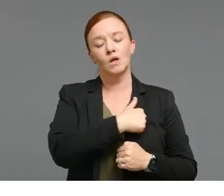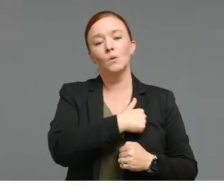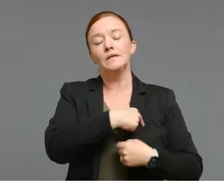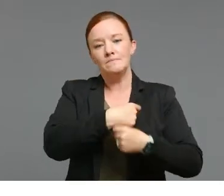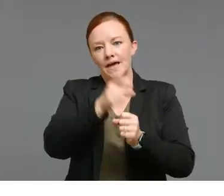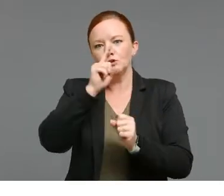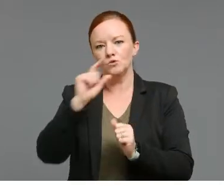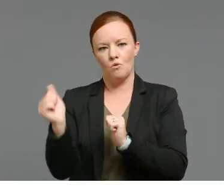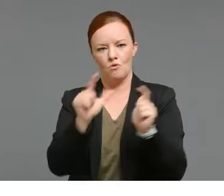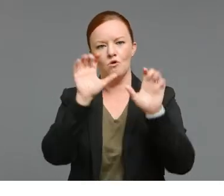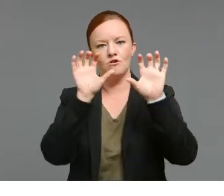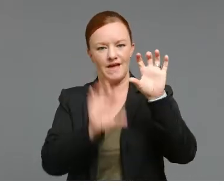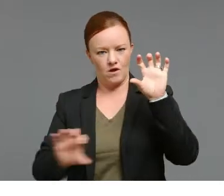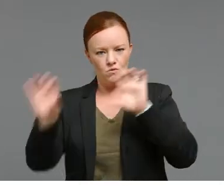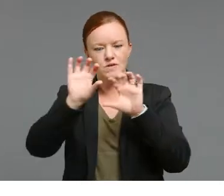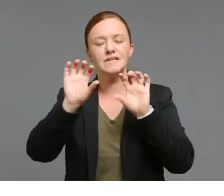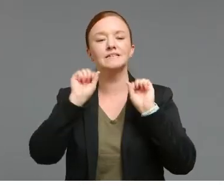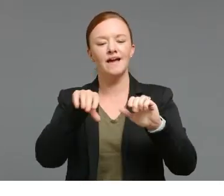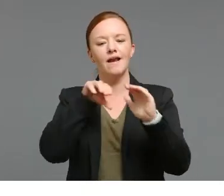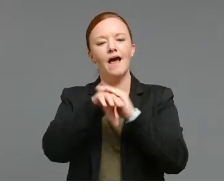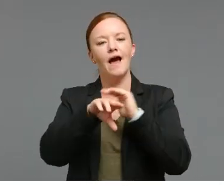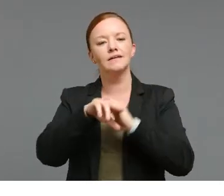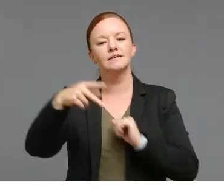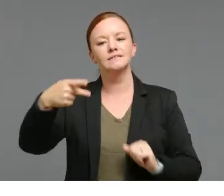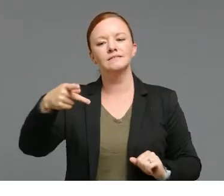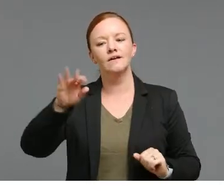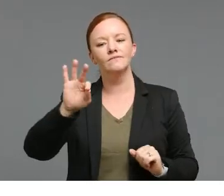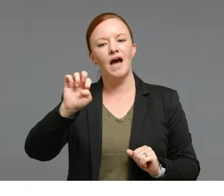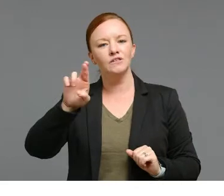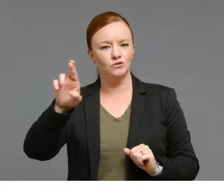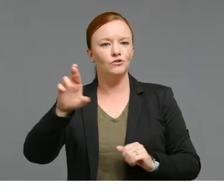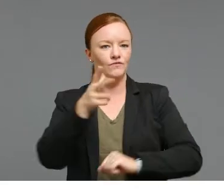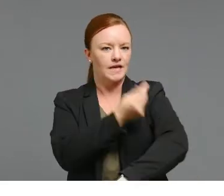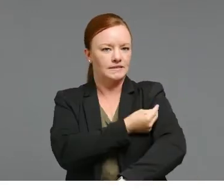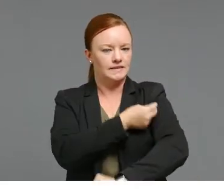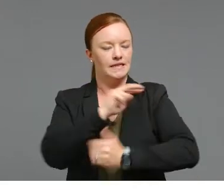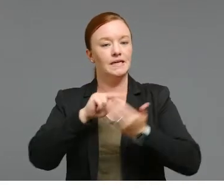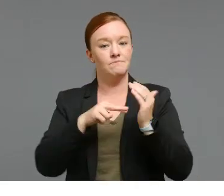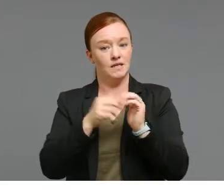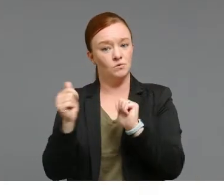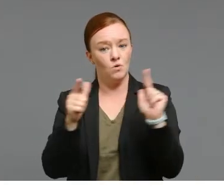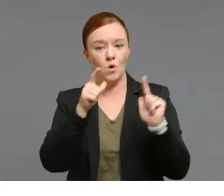so that their 12 and older population can have access to the vaccine.